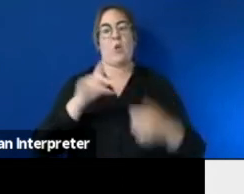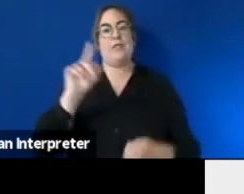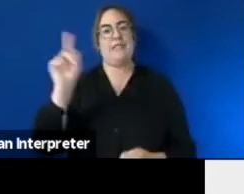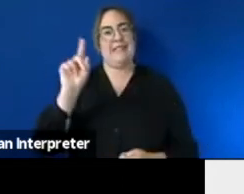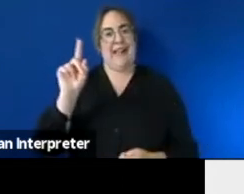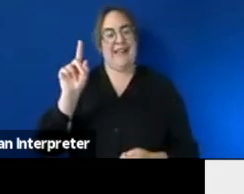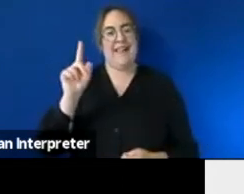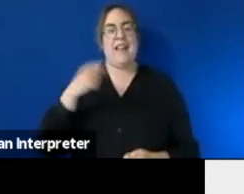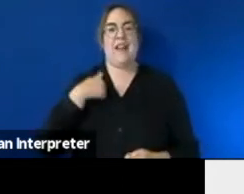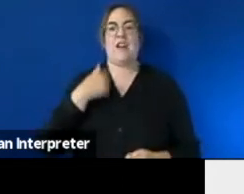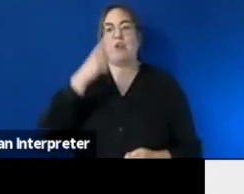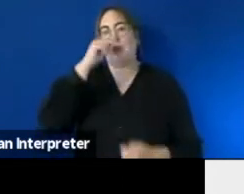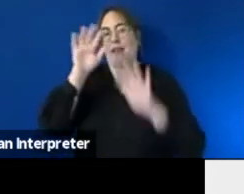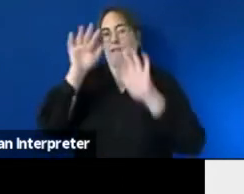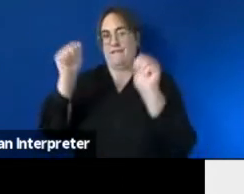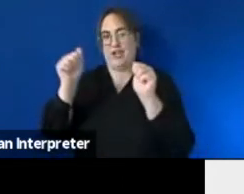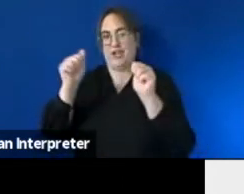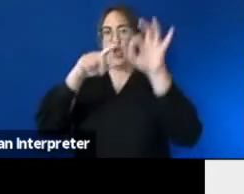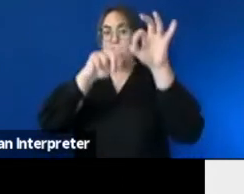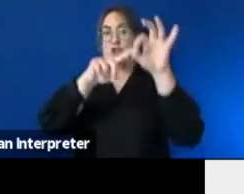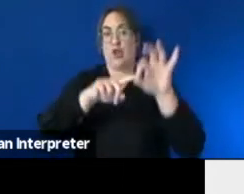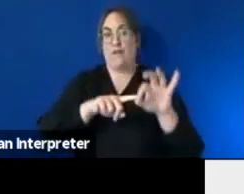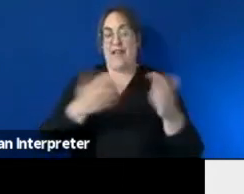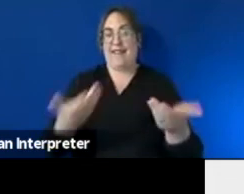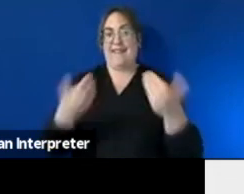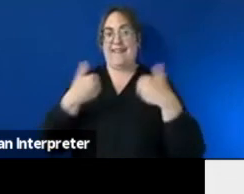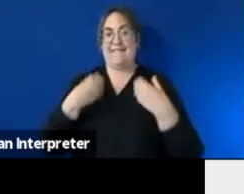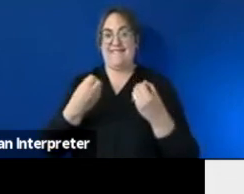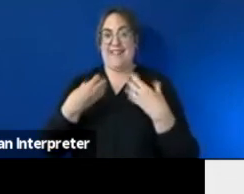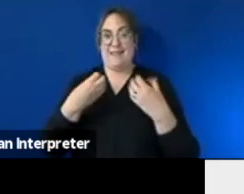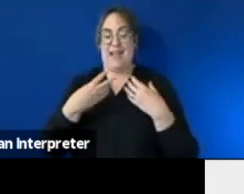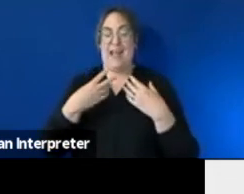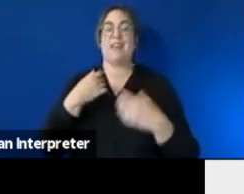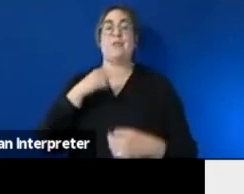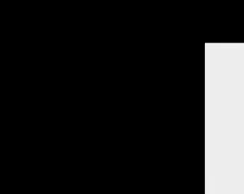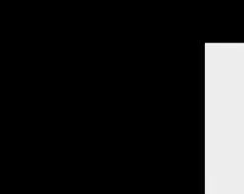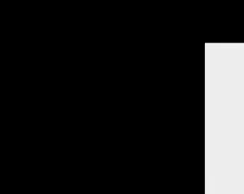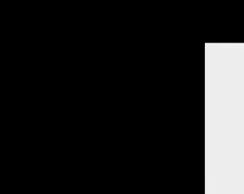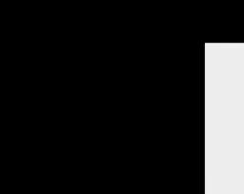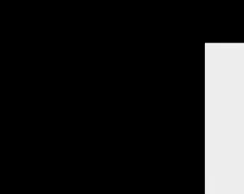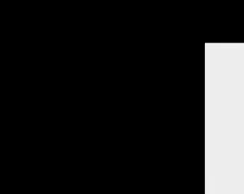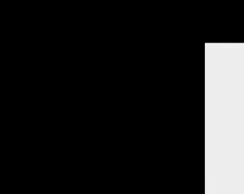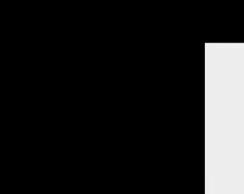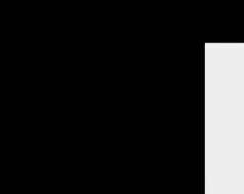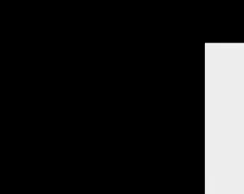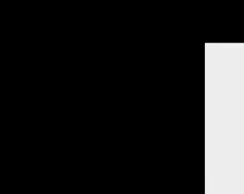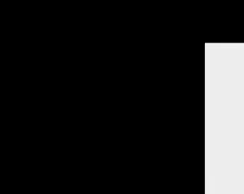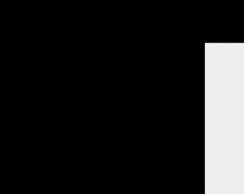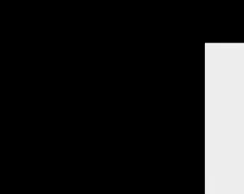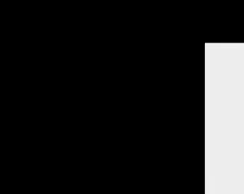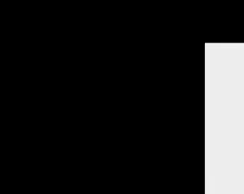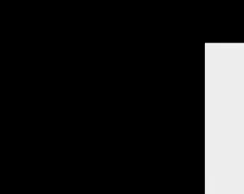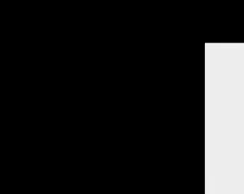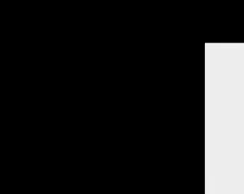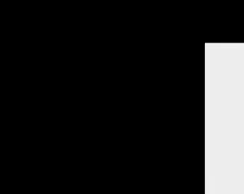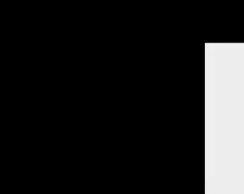i'd encourage you all to complete that survey and give us your feedback but for now thank you very much stay safe everyone go